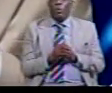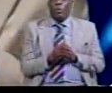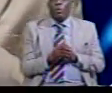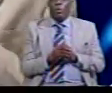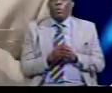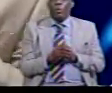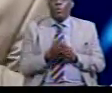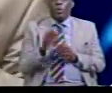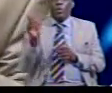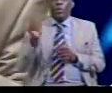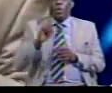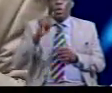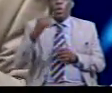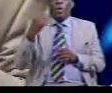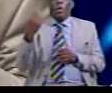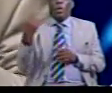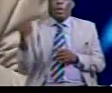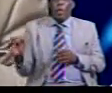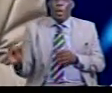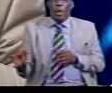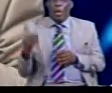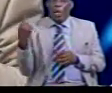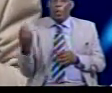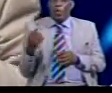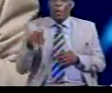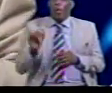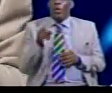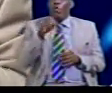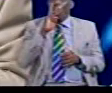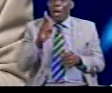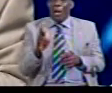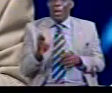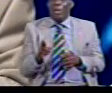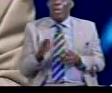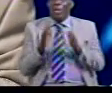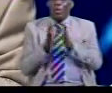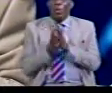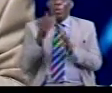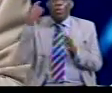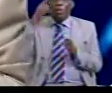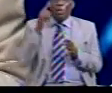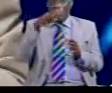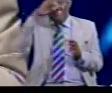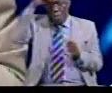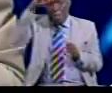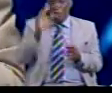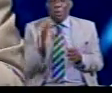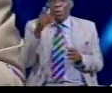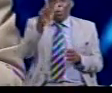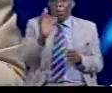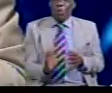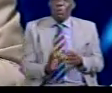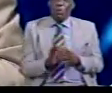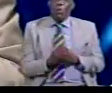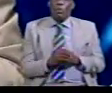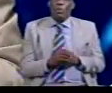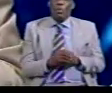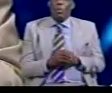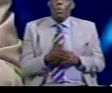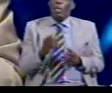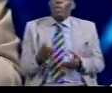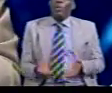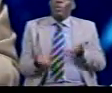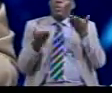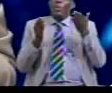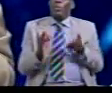you are. Prie pour l'homme de Dieu. Pray for the man of God. Élève-le devant le Seigneur. Raise him up before God. Qu'il